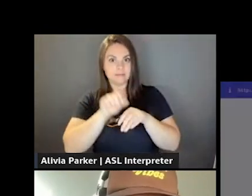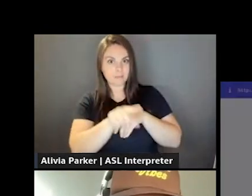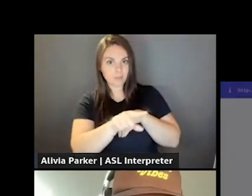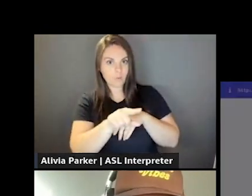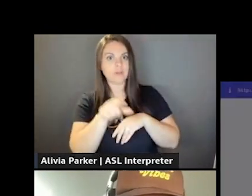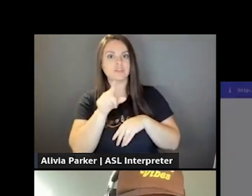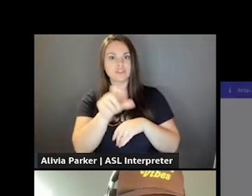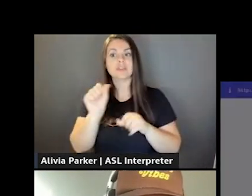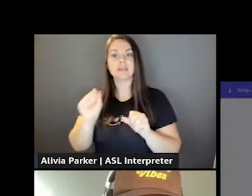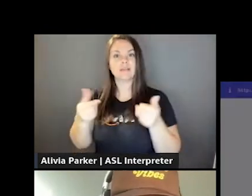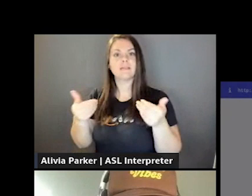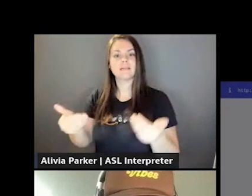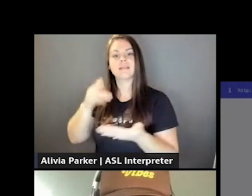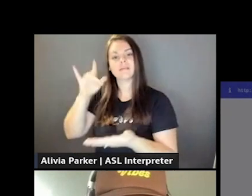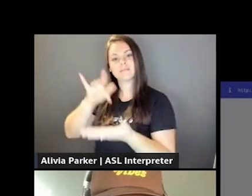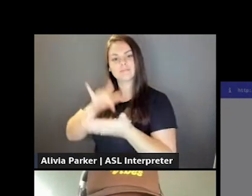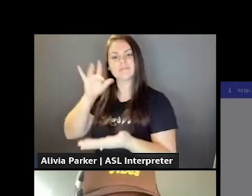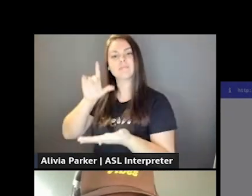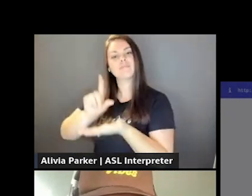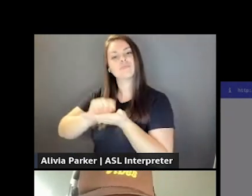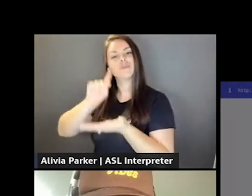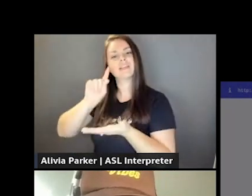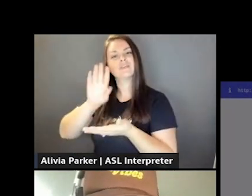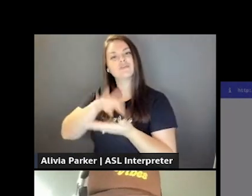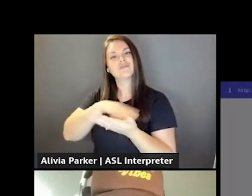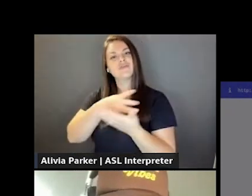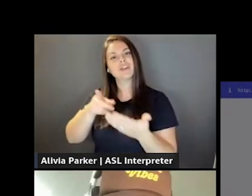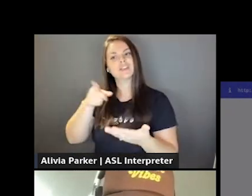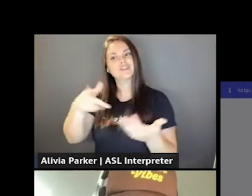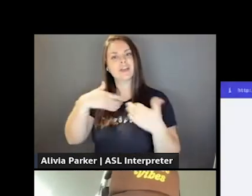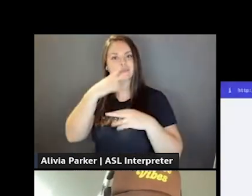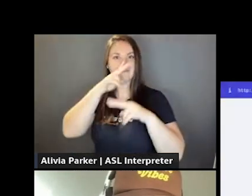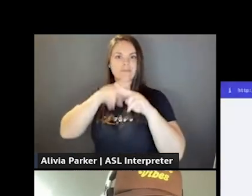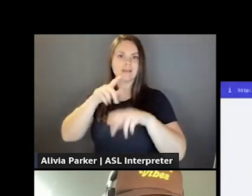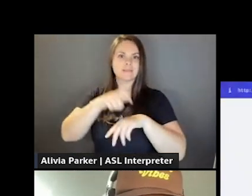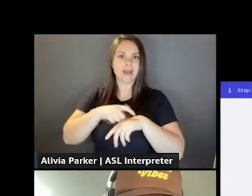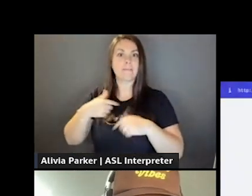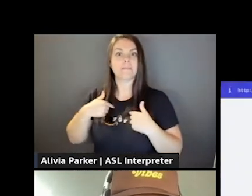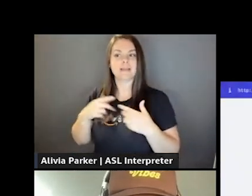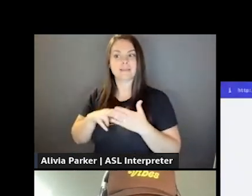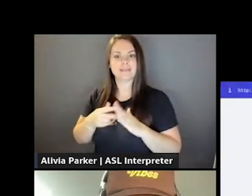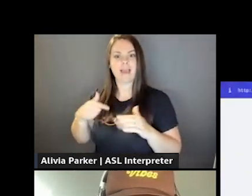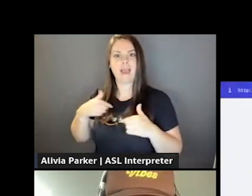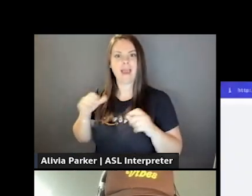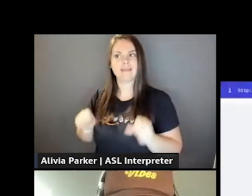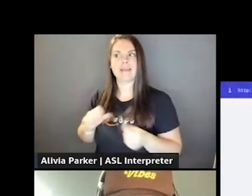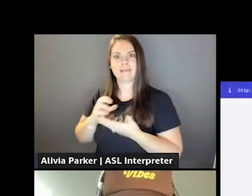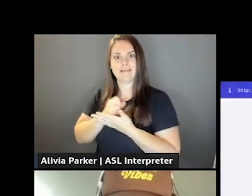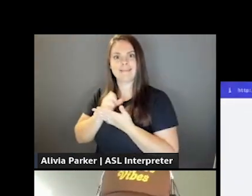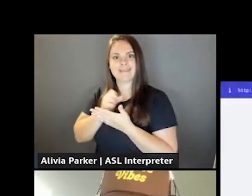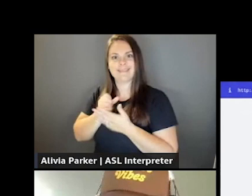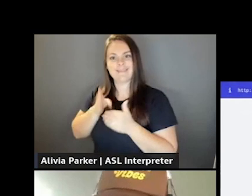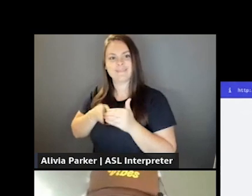and she has this amazing time, and I can get back to doing all the chores. that I forgot